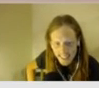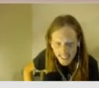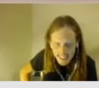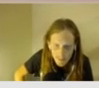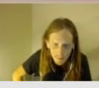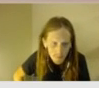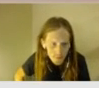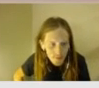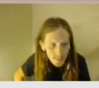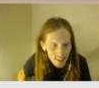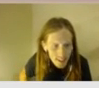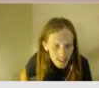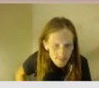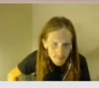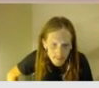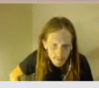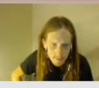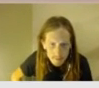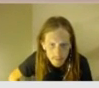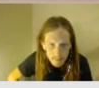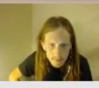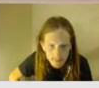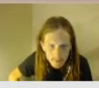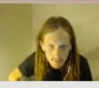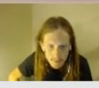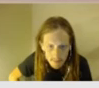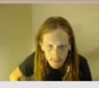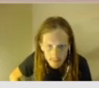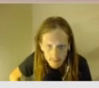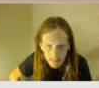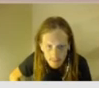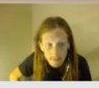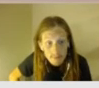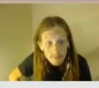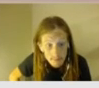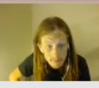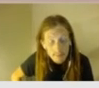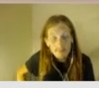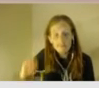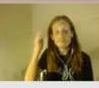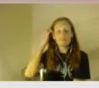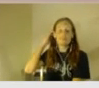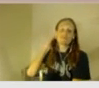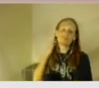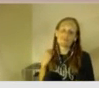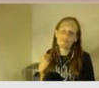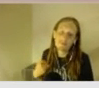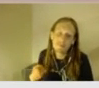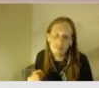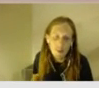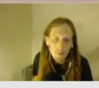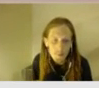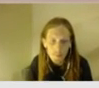of photography, like, smartphones are the absolute photo killer as far as I'm concerned. I refuse to share